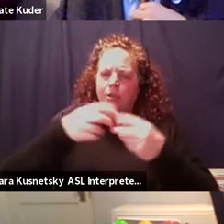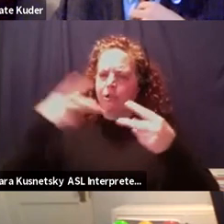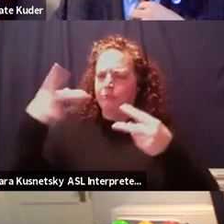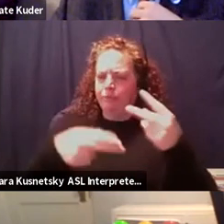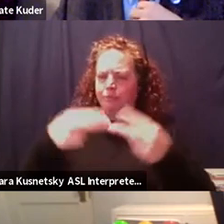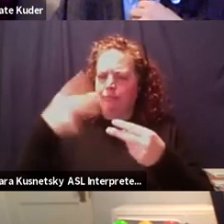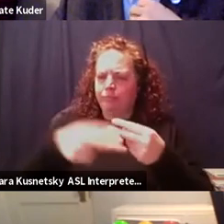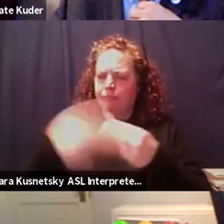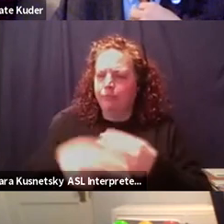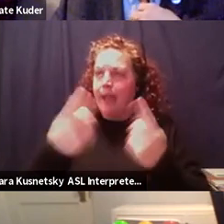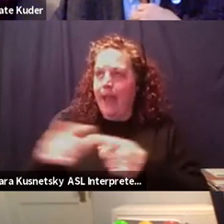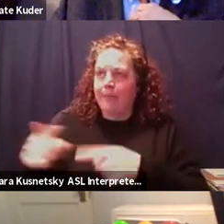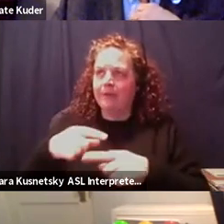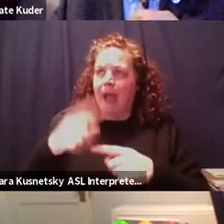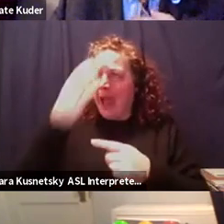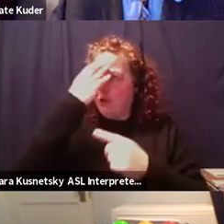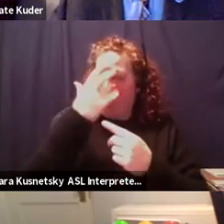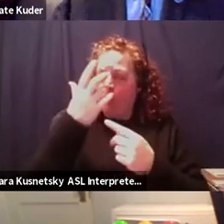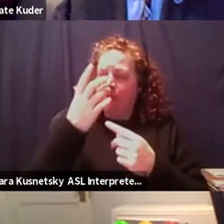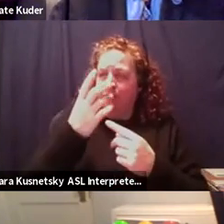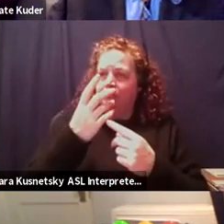I didn't hear about them.